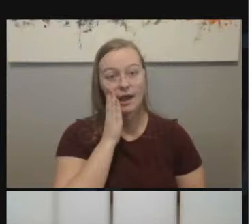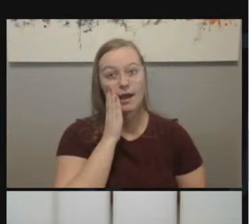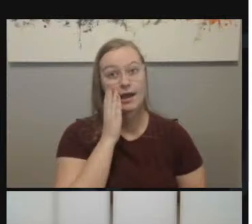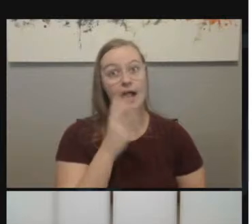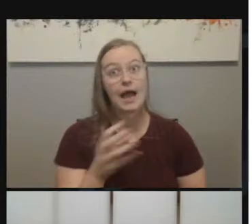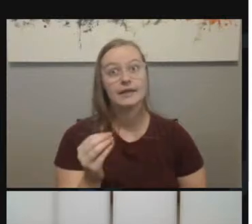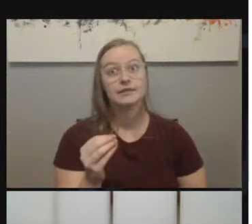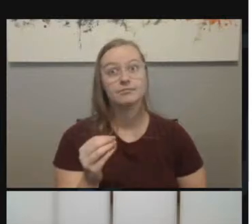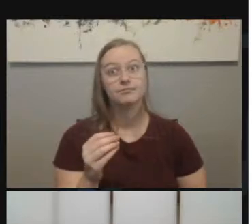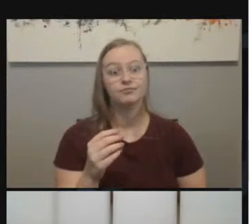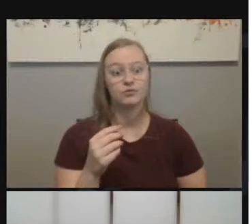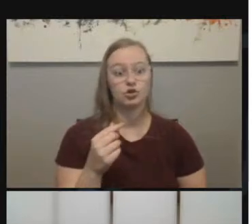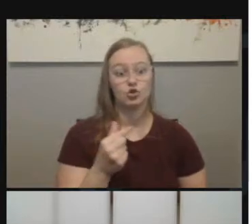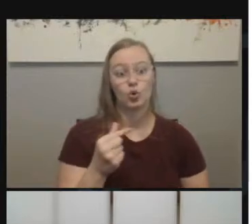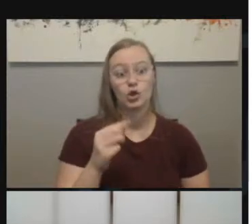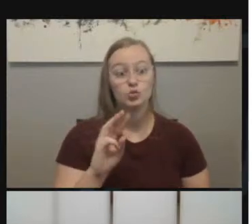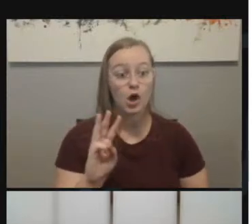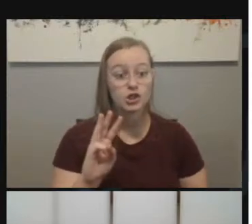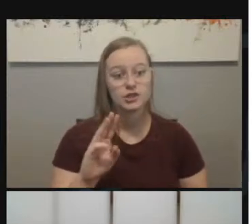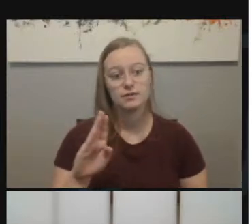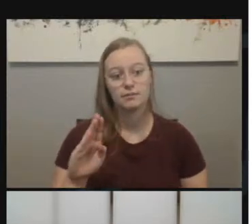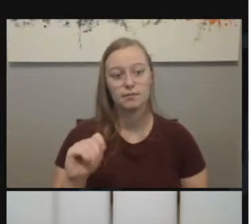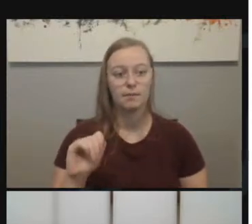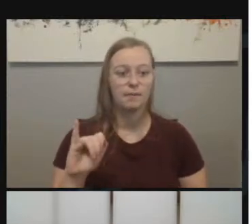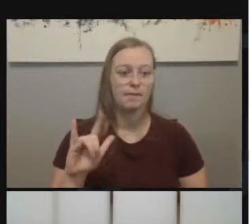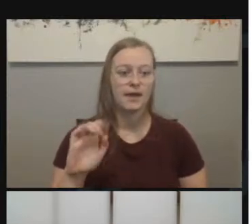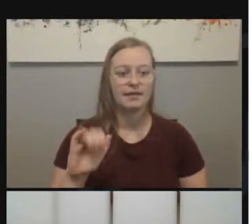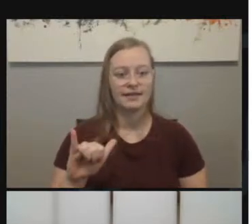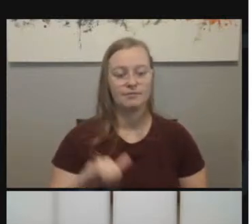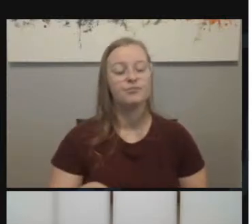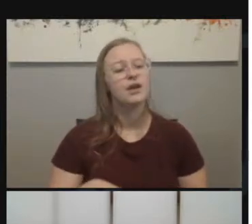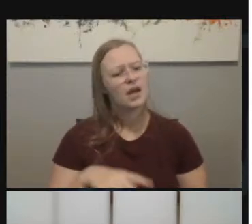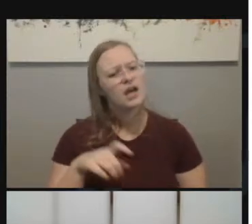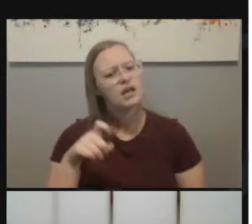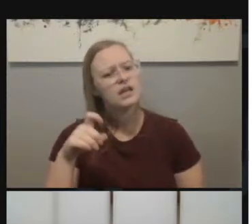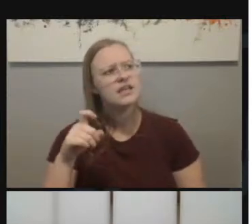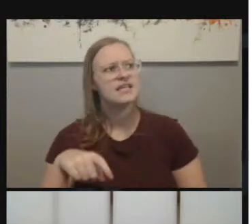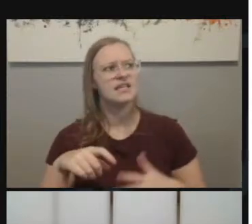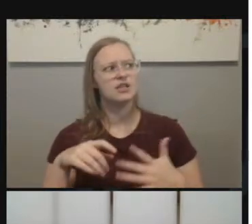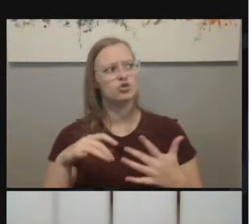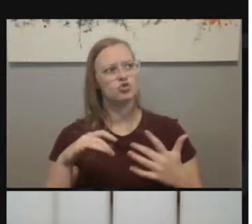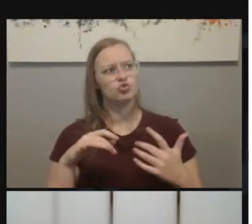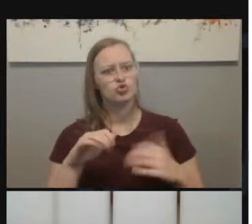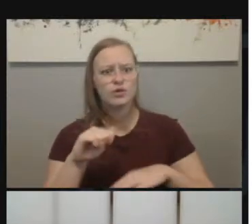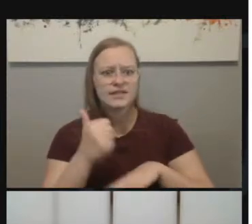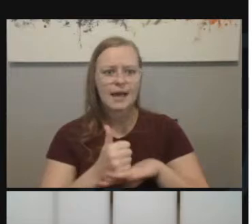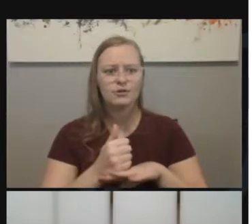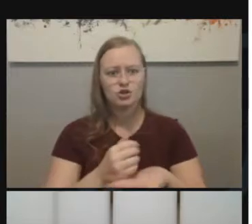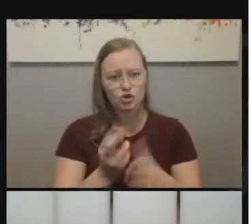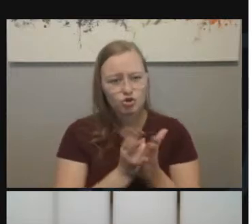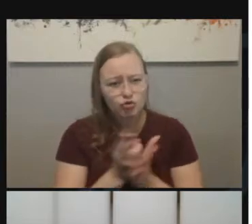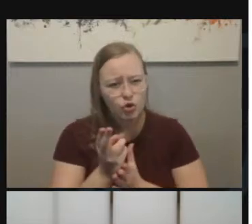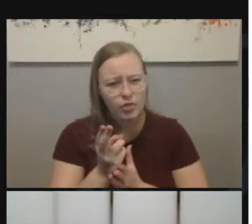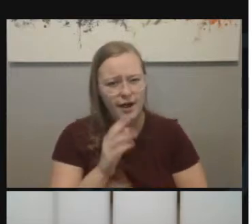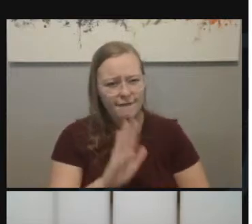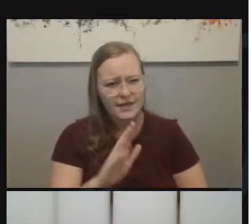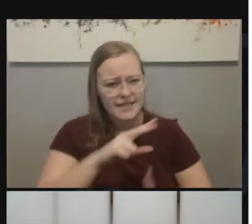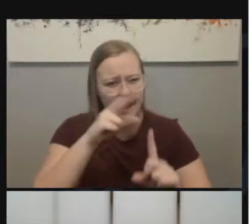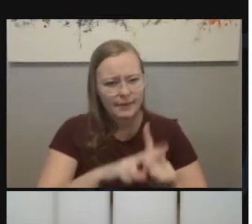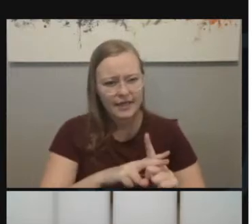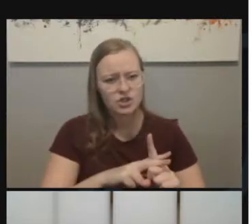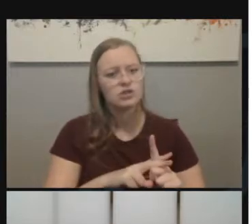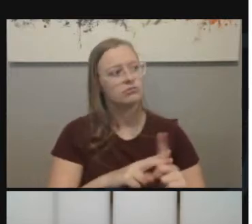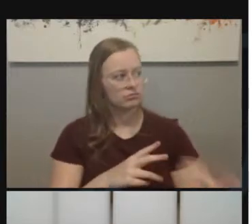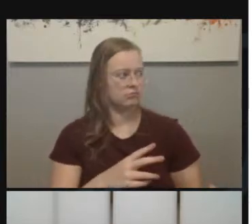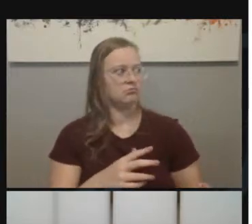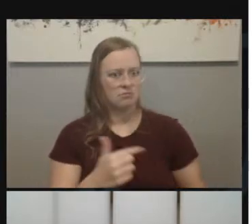George Washington Bailey needed to establish the truth of his application, that he was who he said